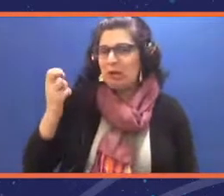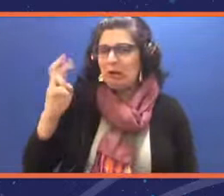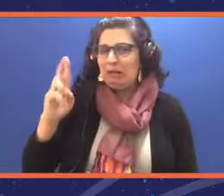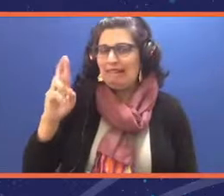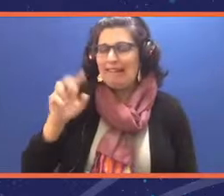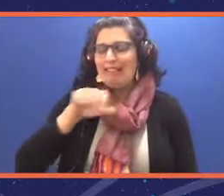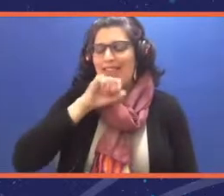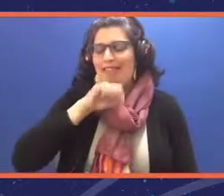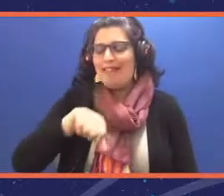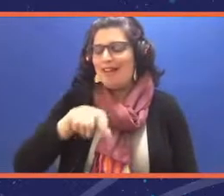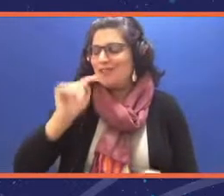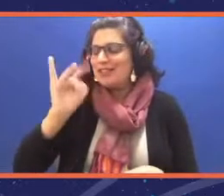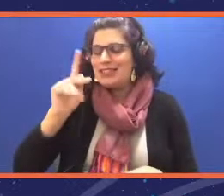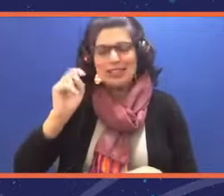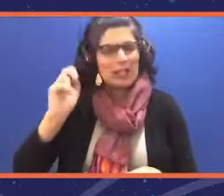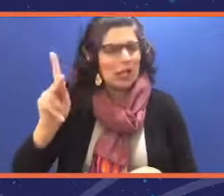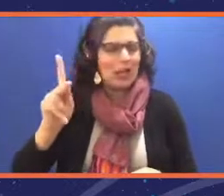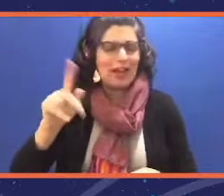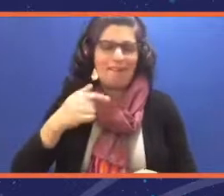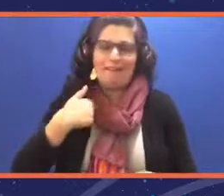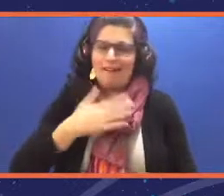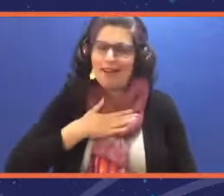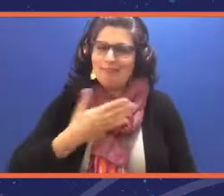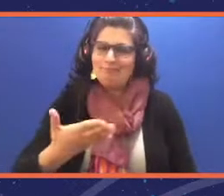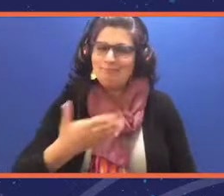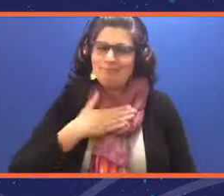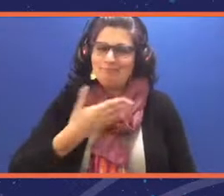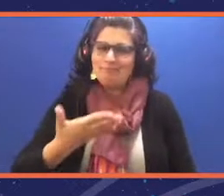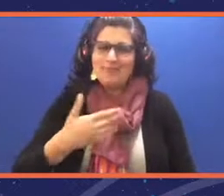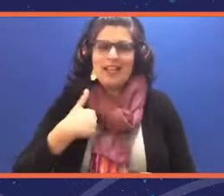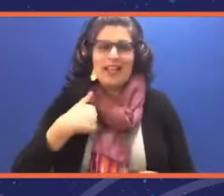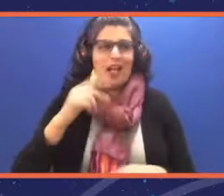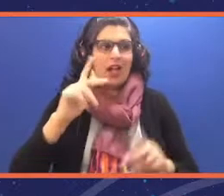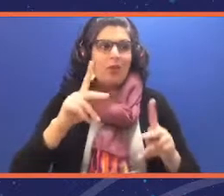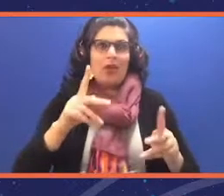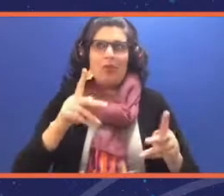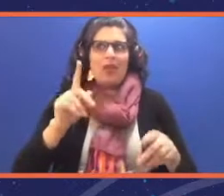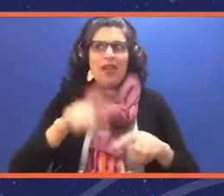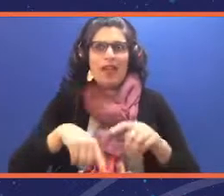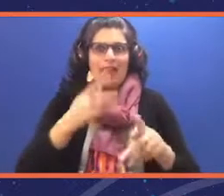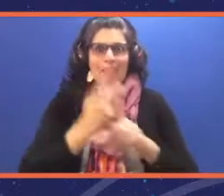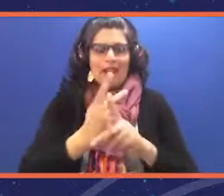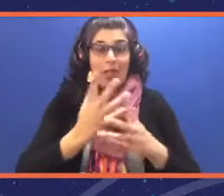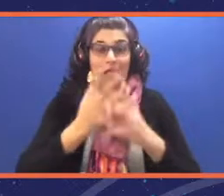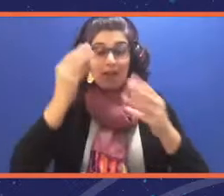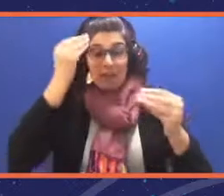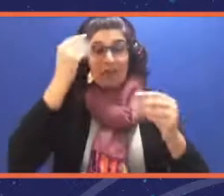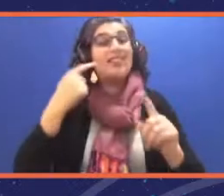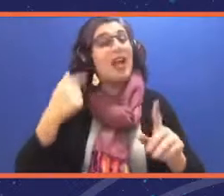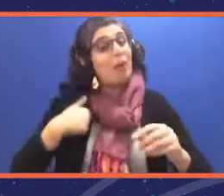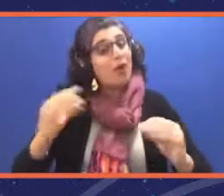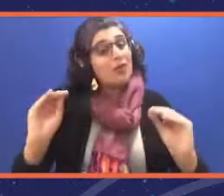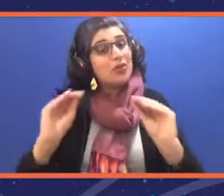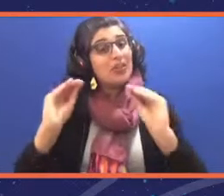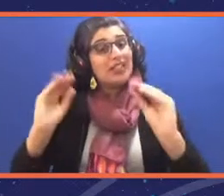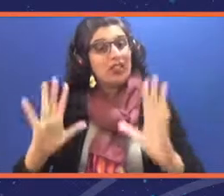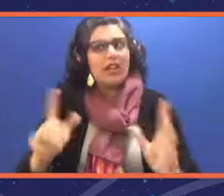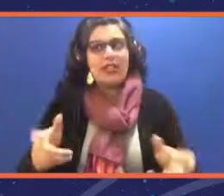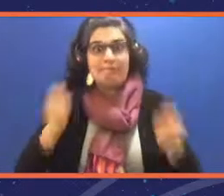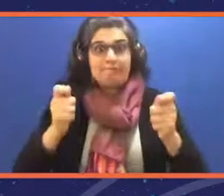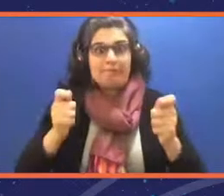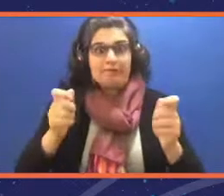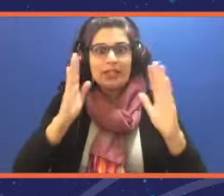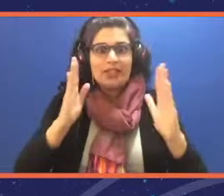Okay. And people are kind of like retaining information that way. But I think because I'm a teacher, like I have to get people's attention really fast.